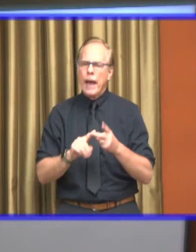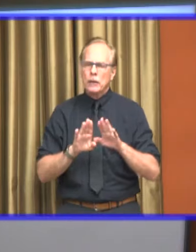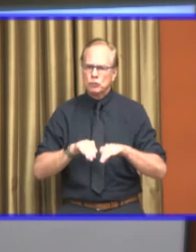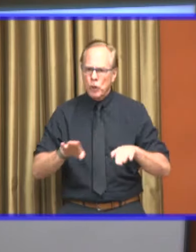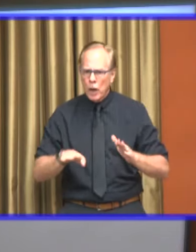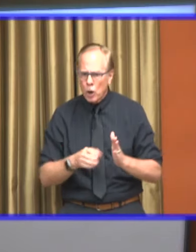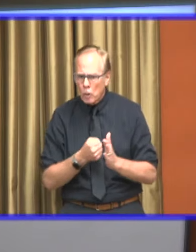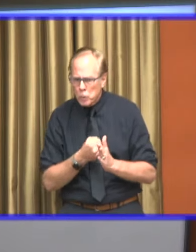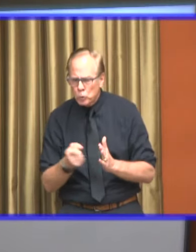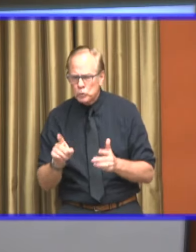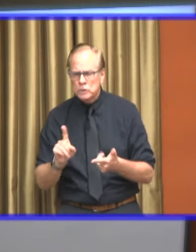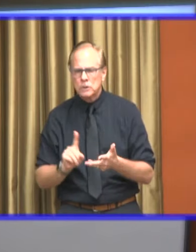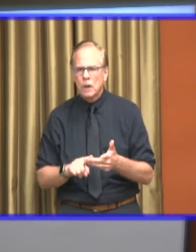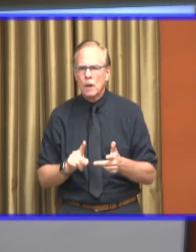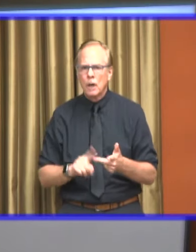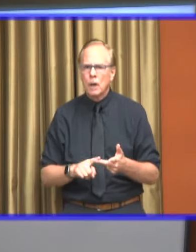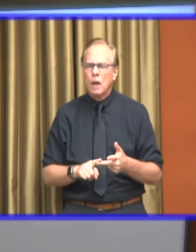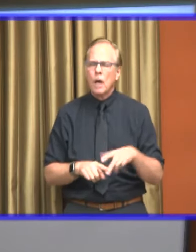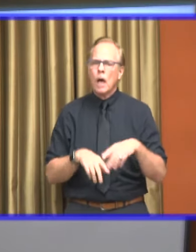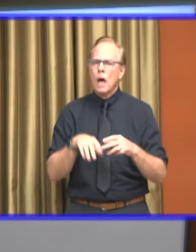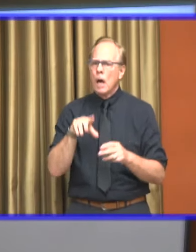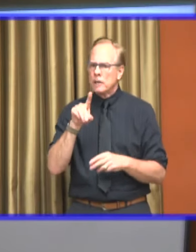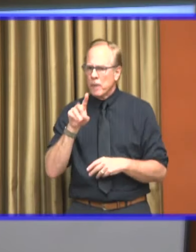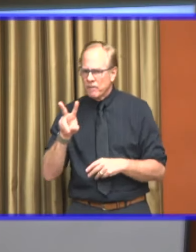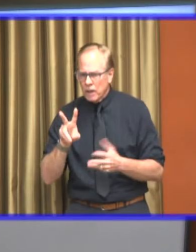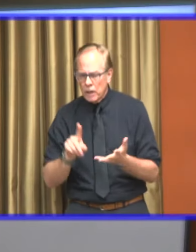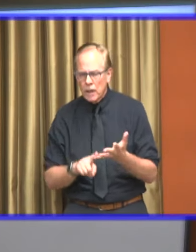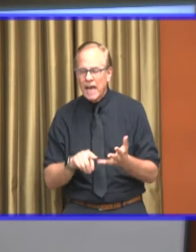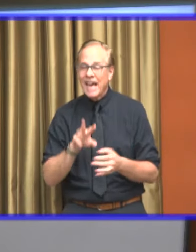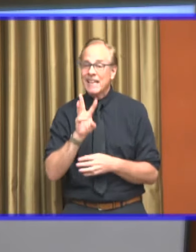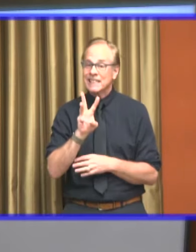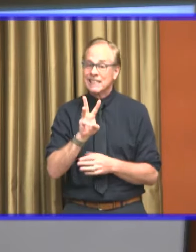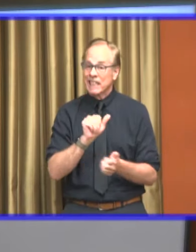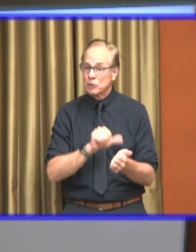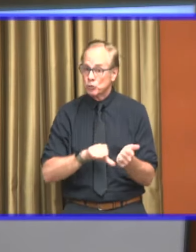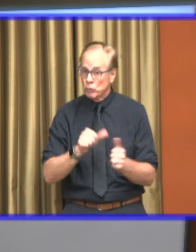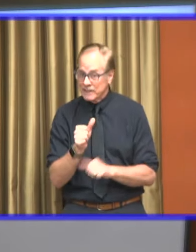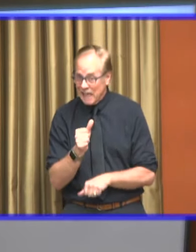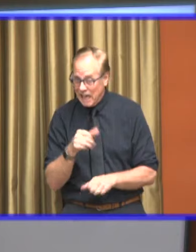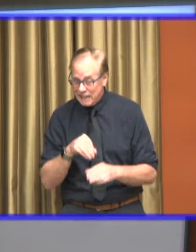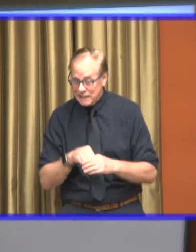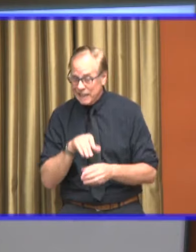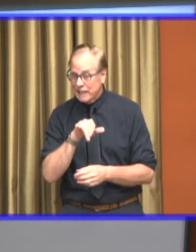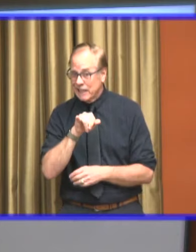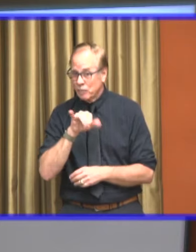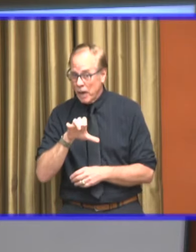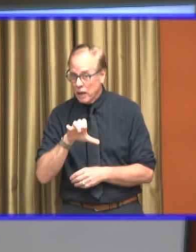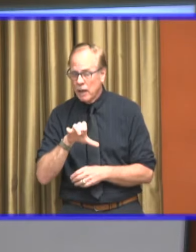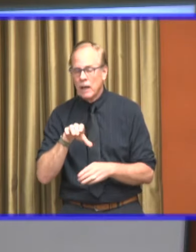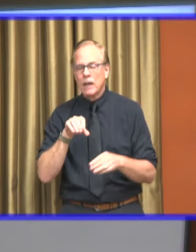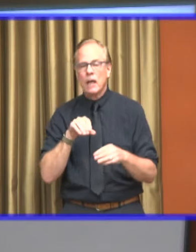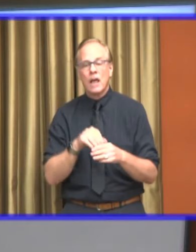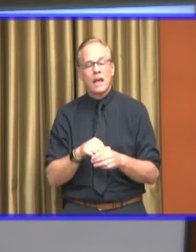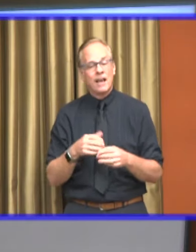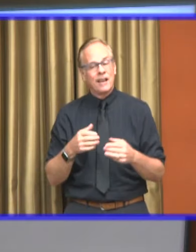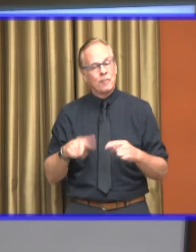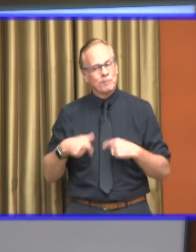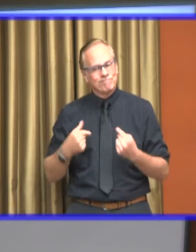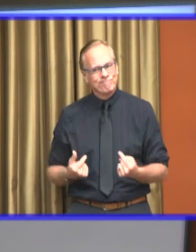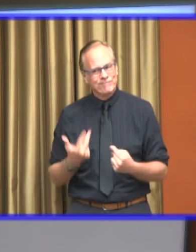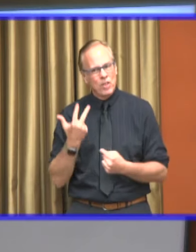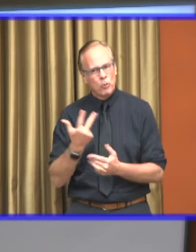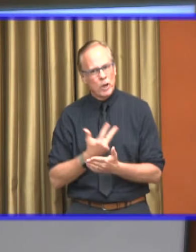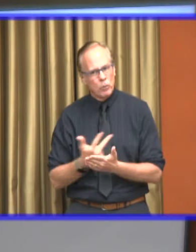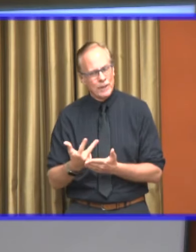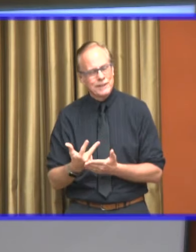domestic violence, suicide. We have 6 suicides in Yavapai County at this point in about 3 weeks. So